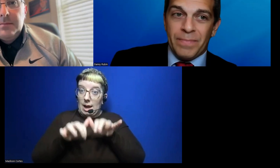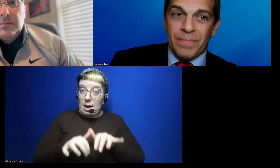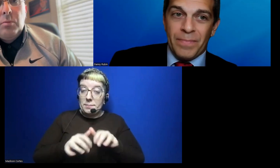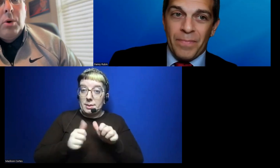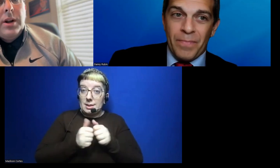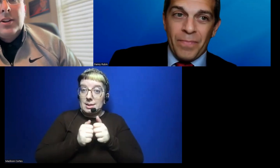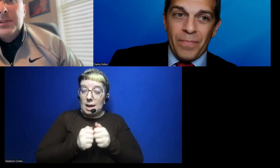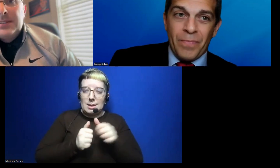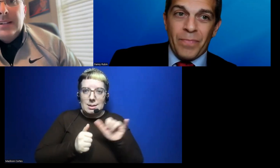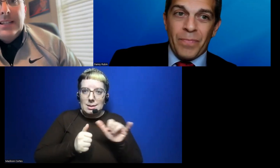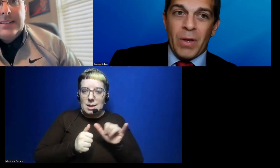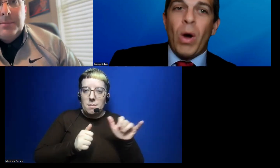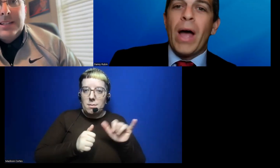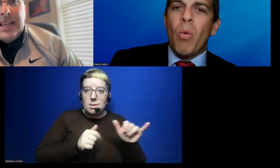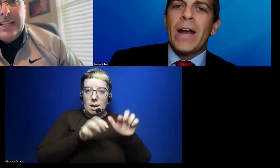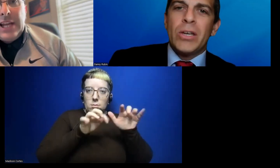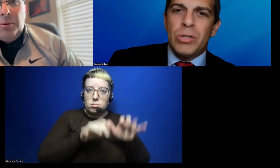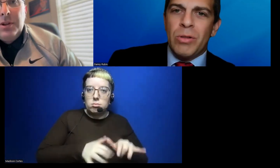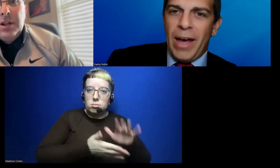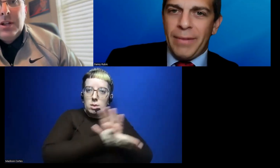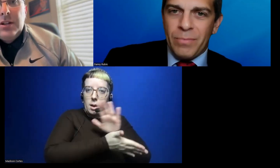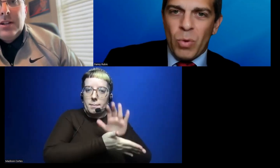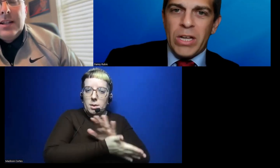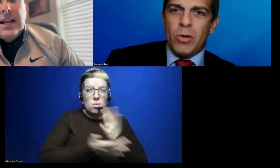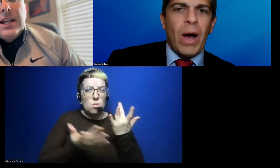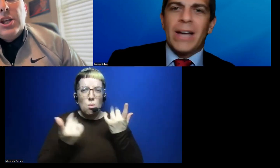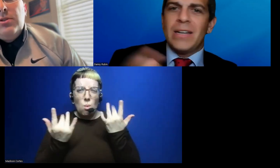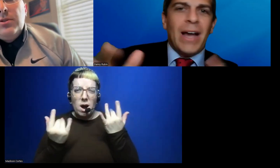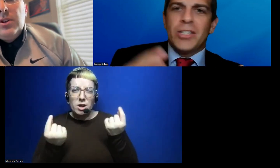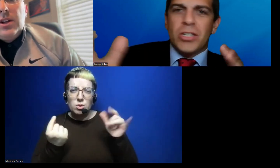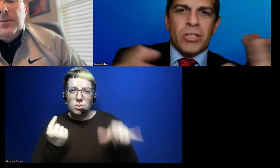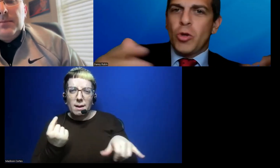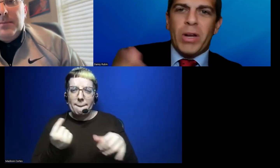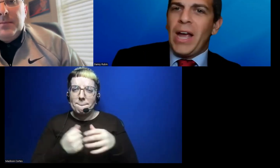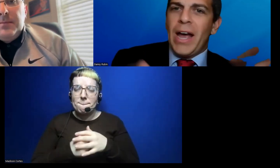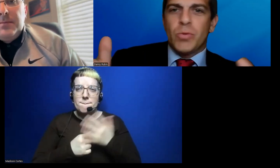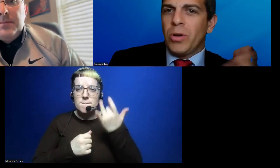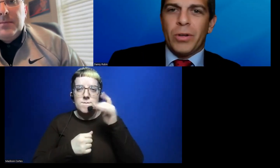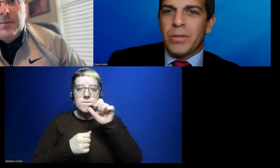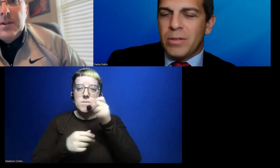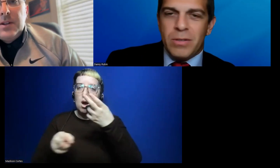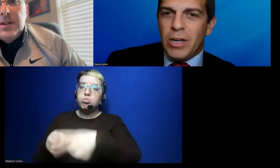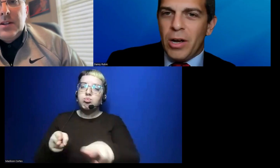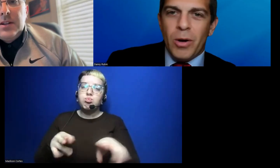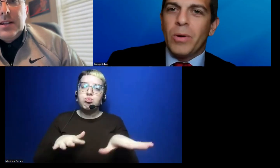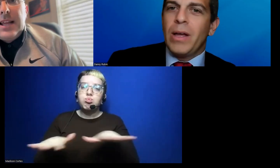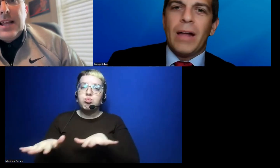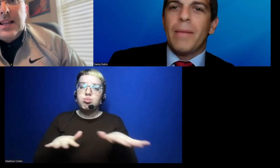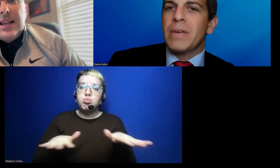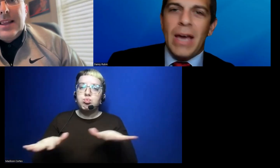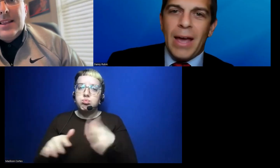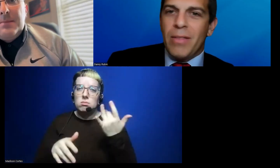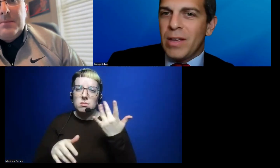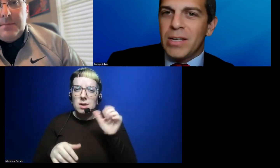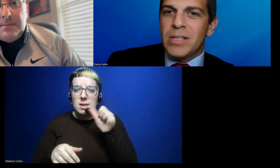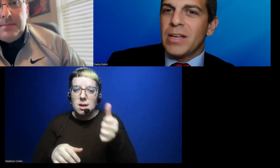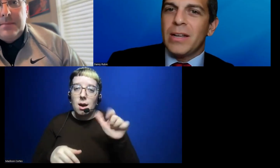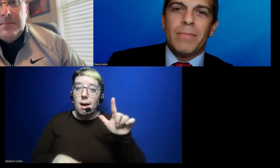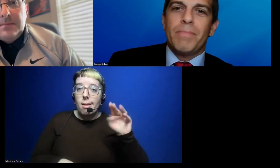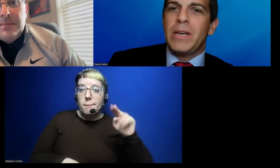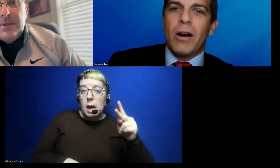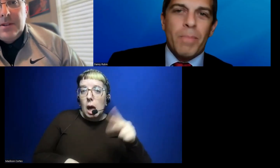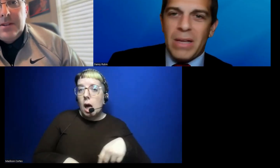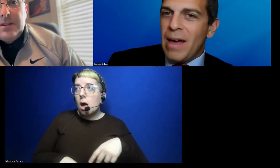document? 100%. It's something Why that, why do you do that? Why is you, it not just super casual, LMK